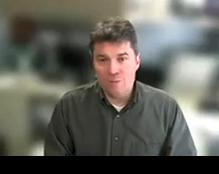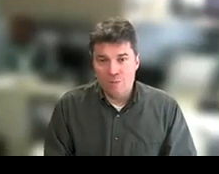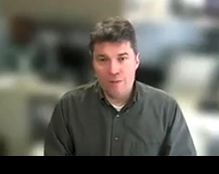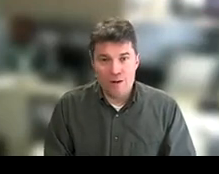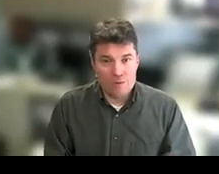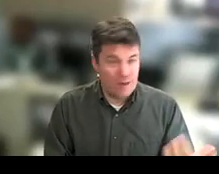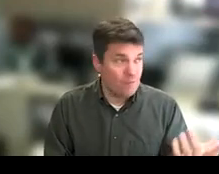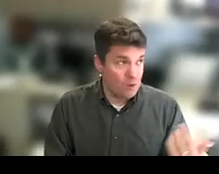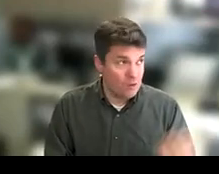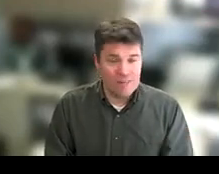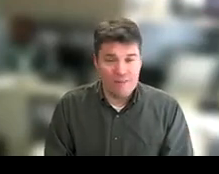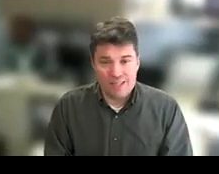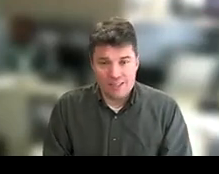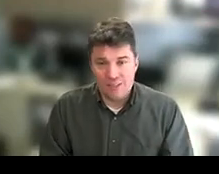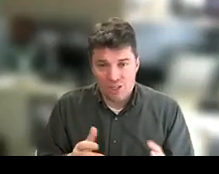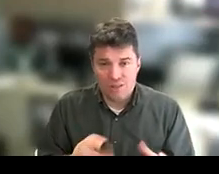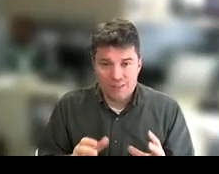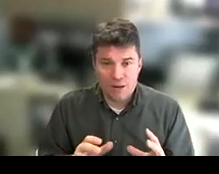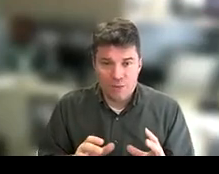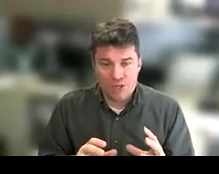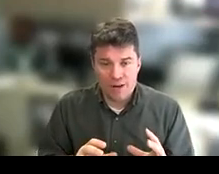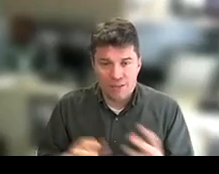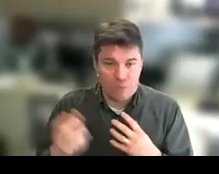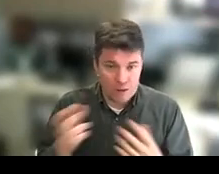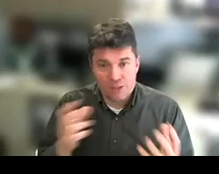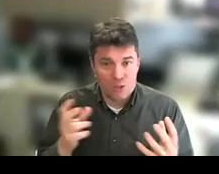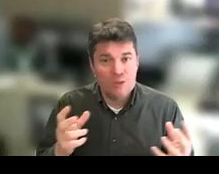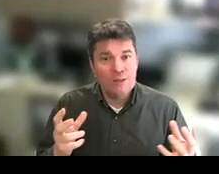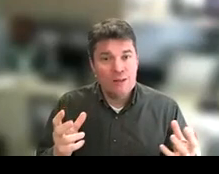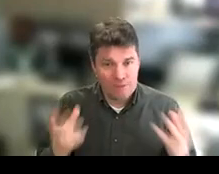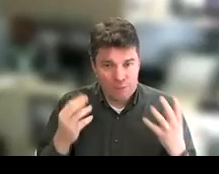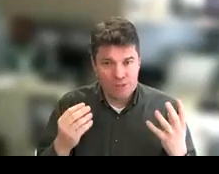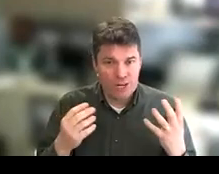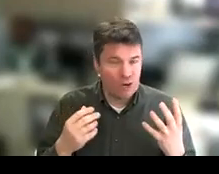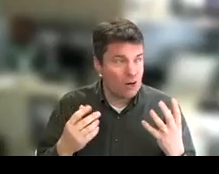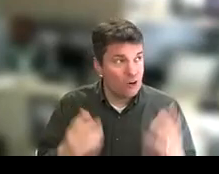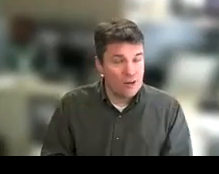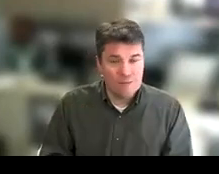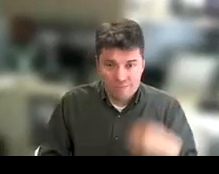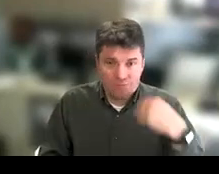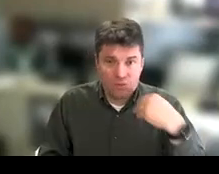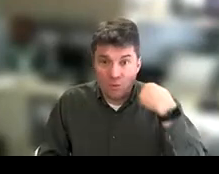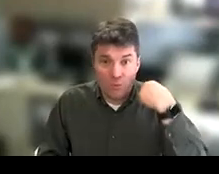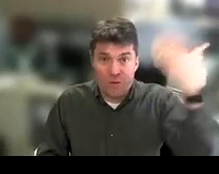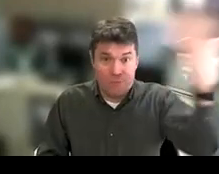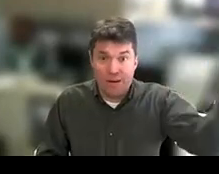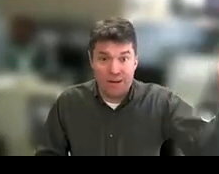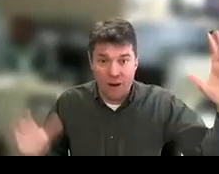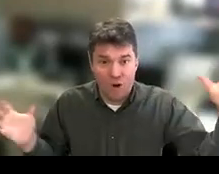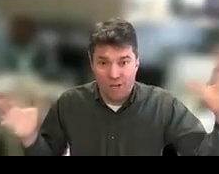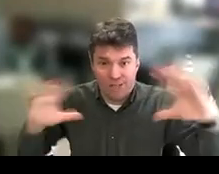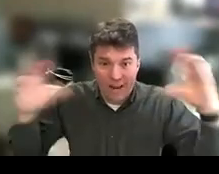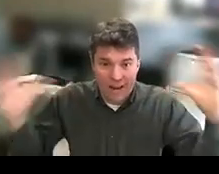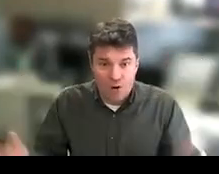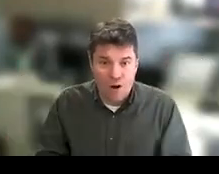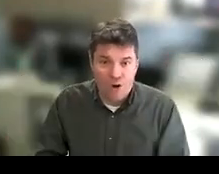sound. And so same thing with these devices. They're set with the channels to be able to have a person hear clearly from someone who's speaking